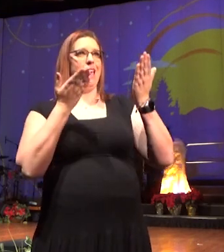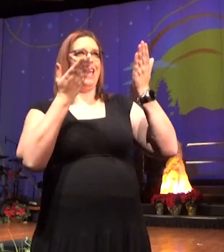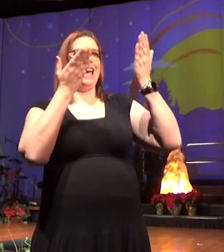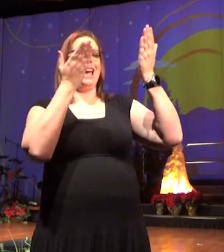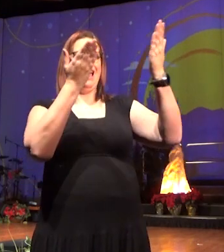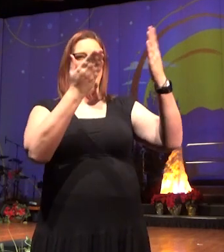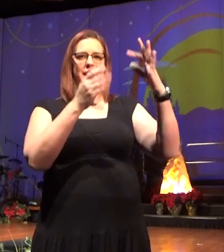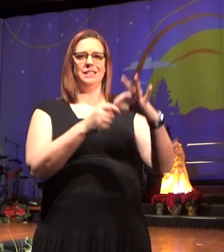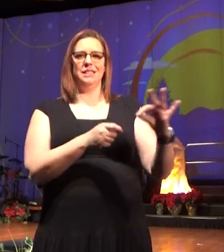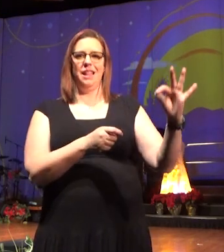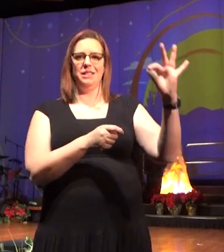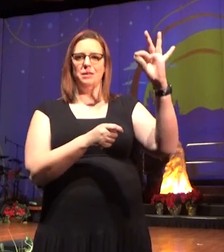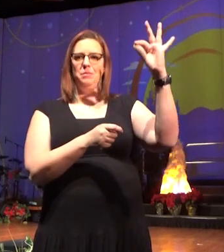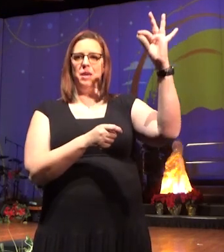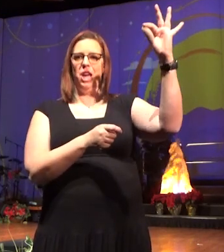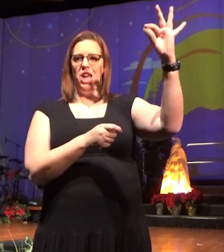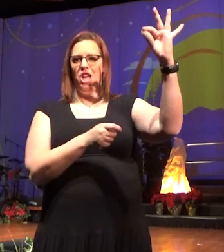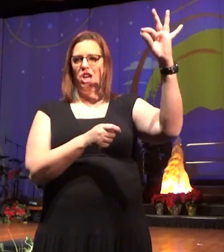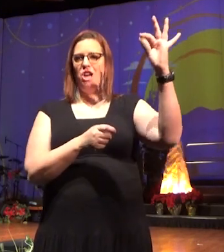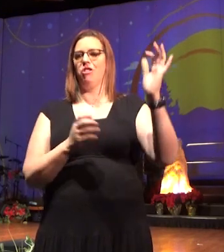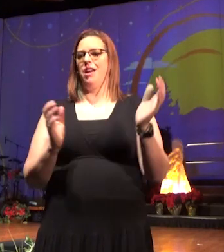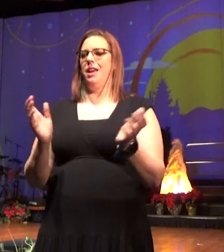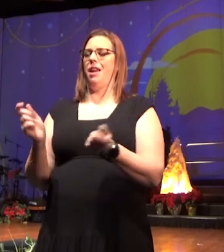Raise the spirit,